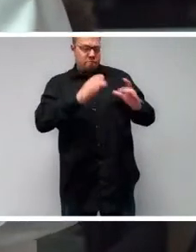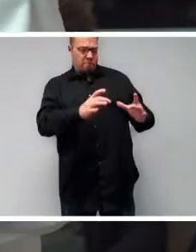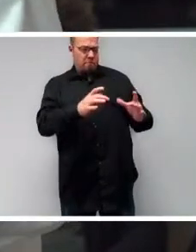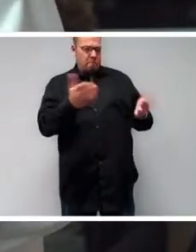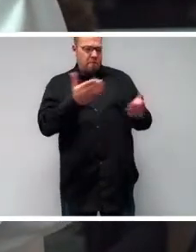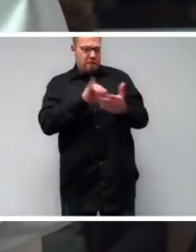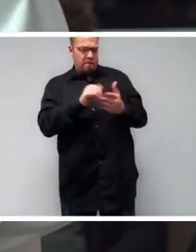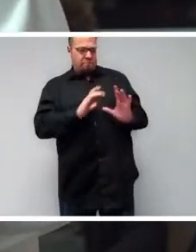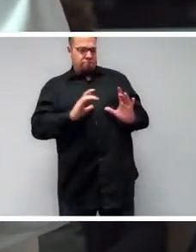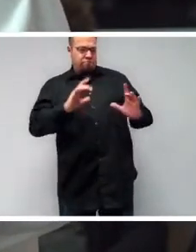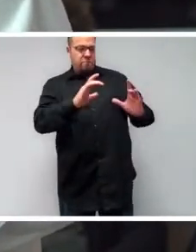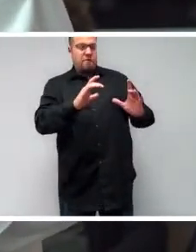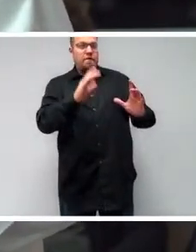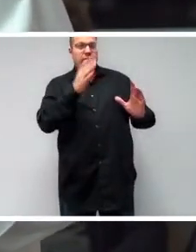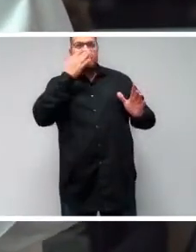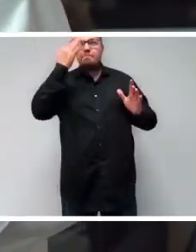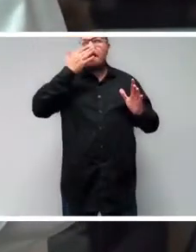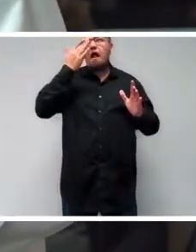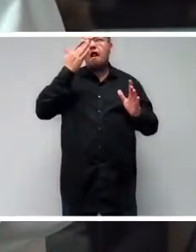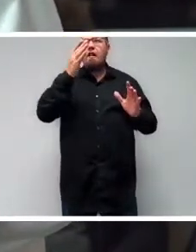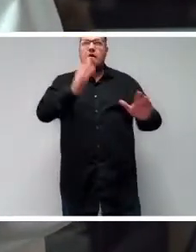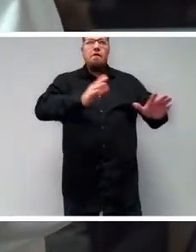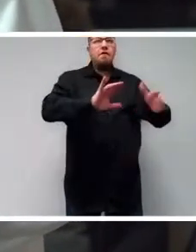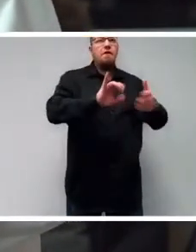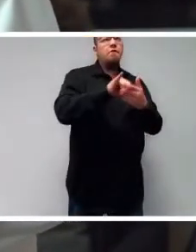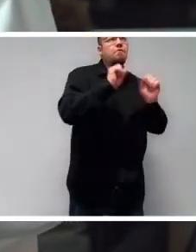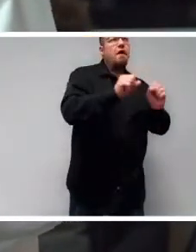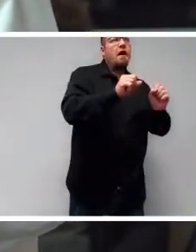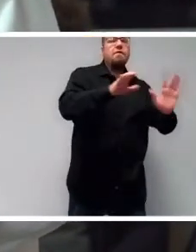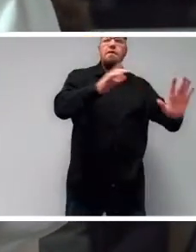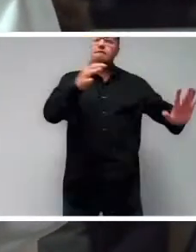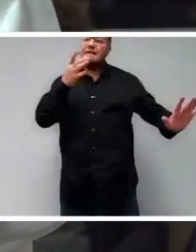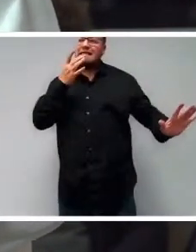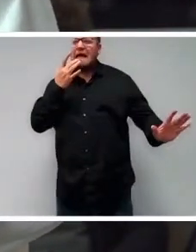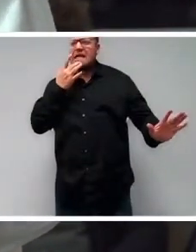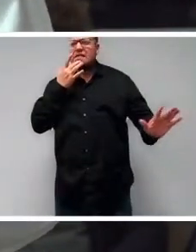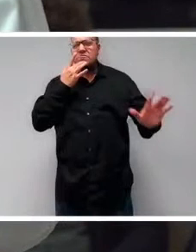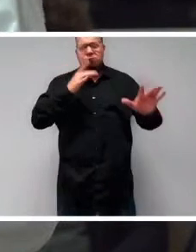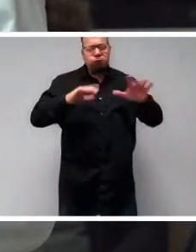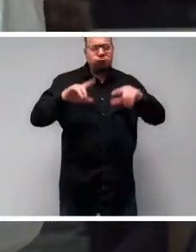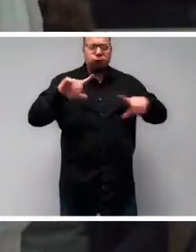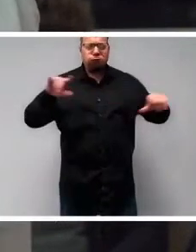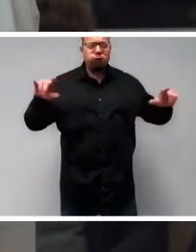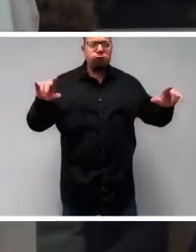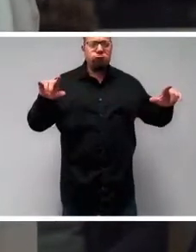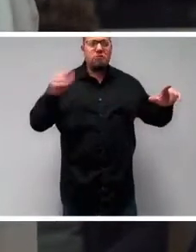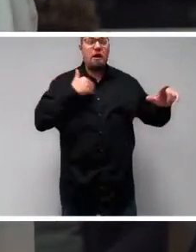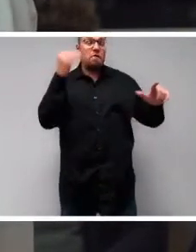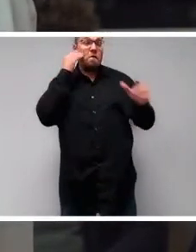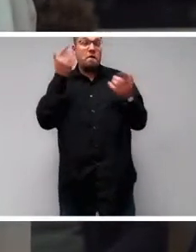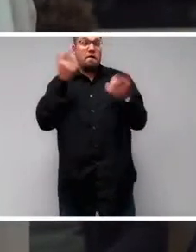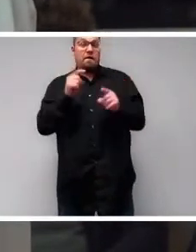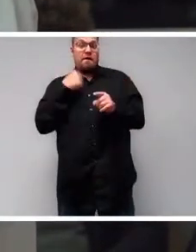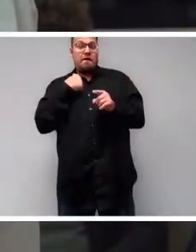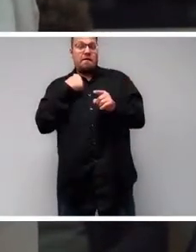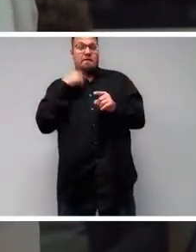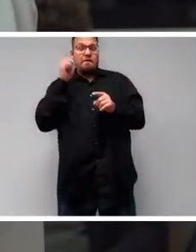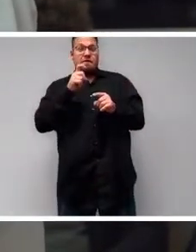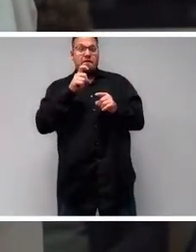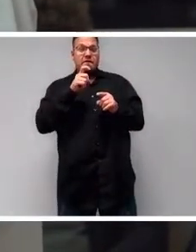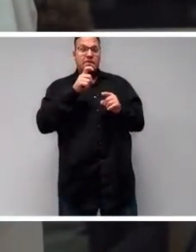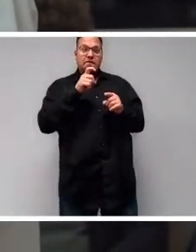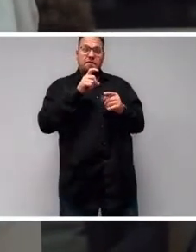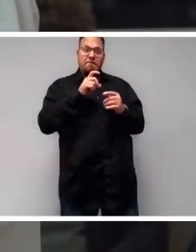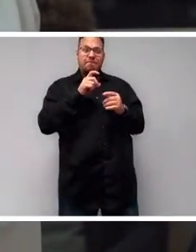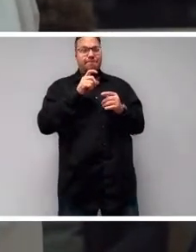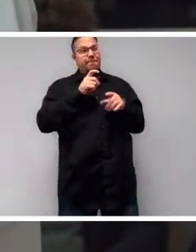the aromas that come out of that dish, the flavor-wise. I know when I need to call out of work, I know how to do